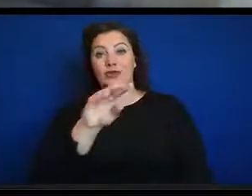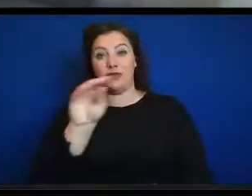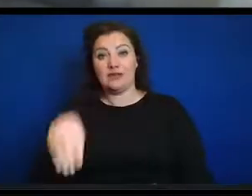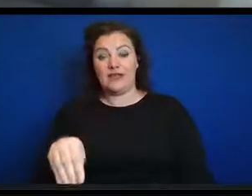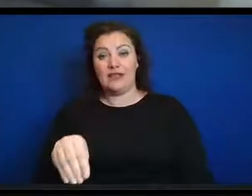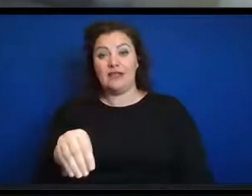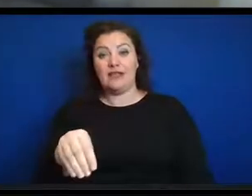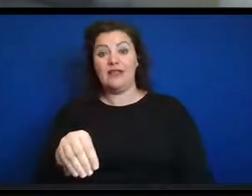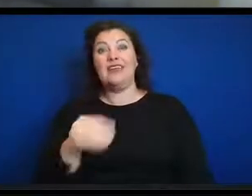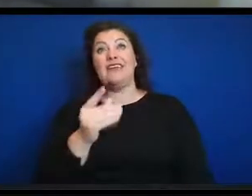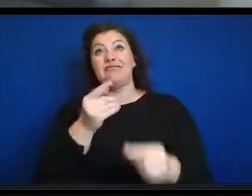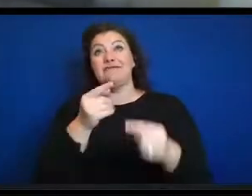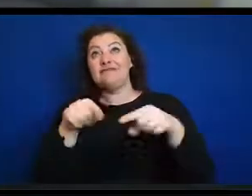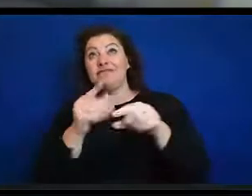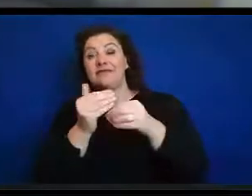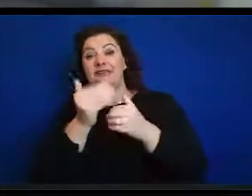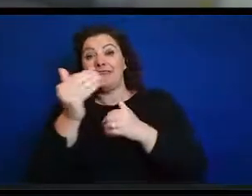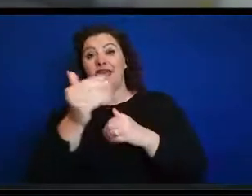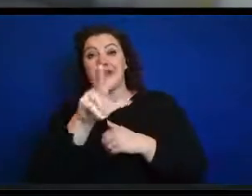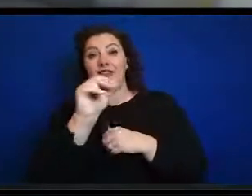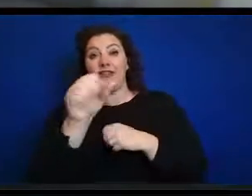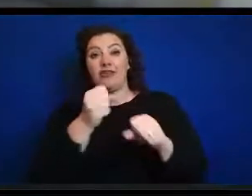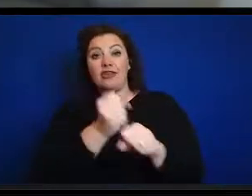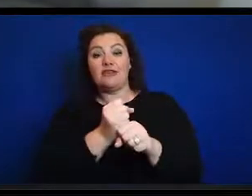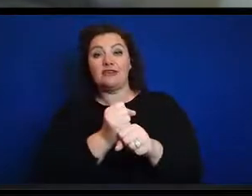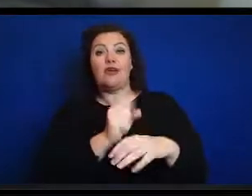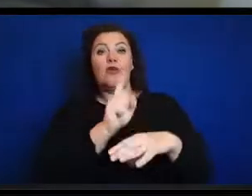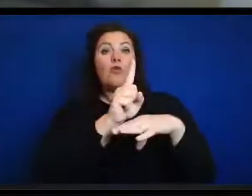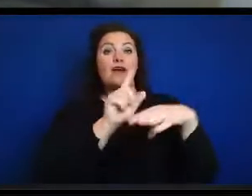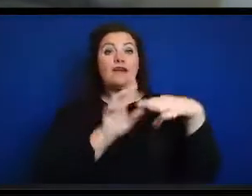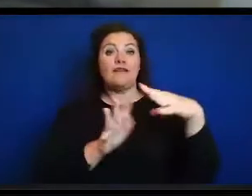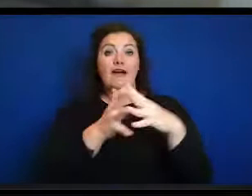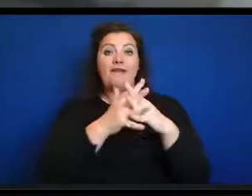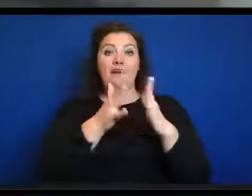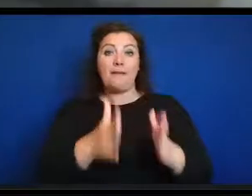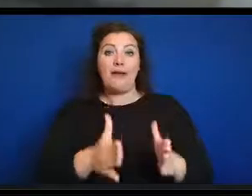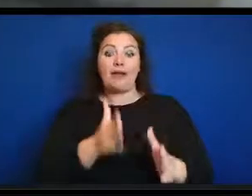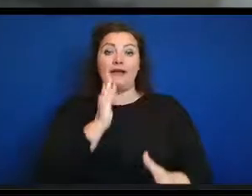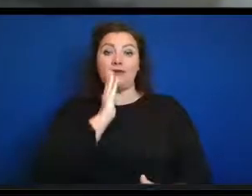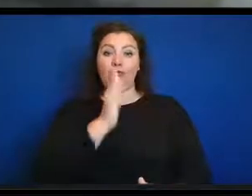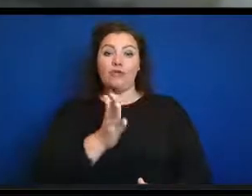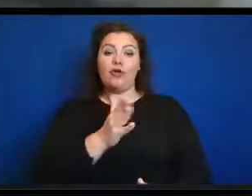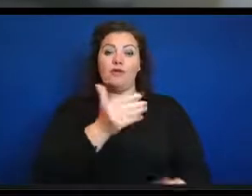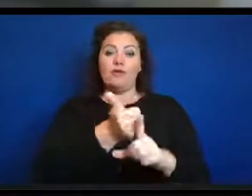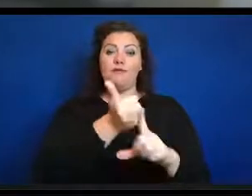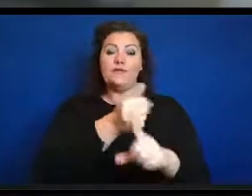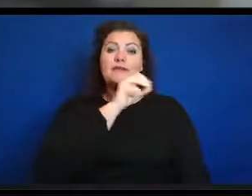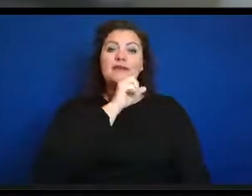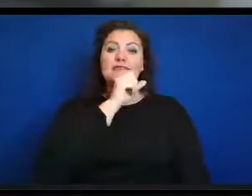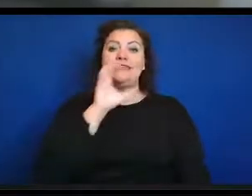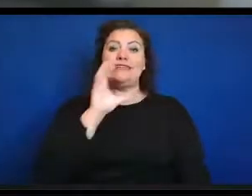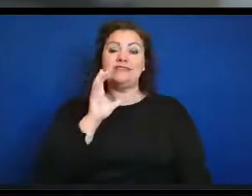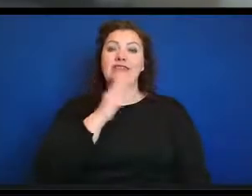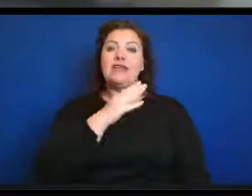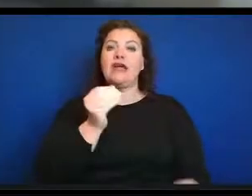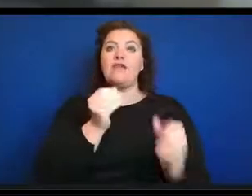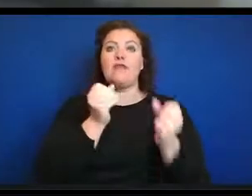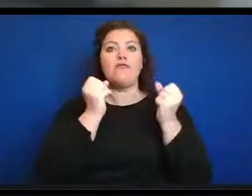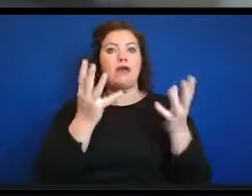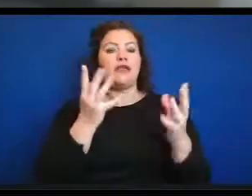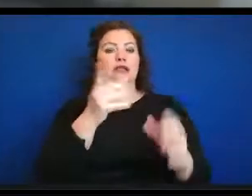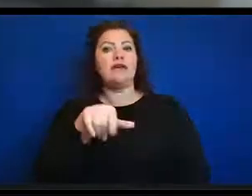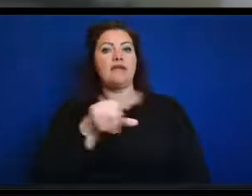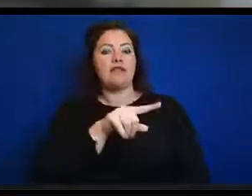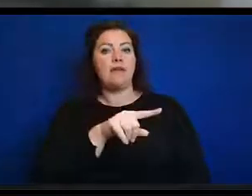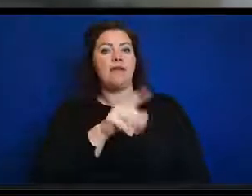In the next 30 years, 1 in 5 Americans will be a senior citizen, and a significant portion